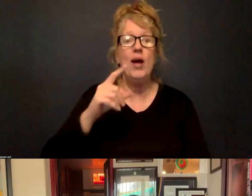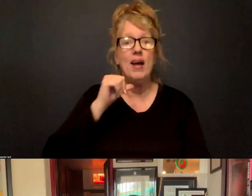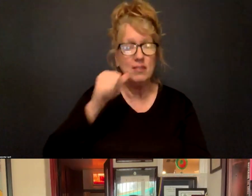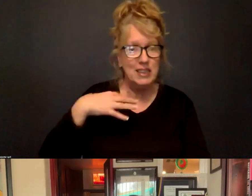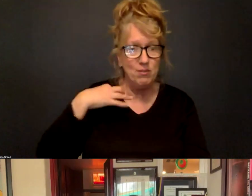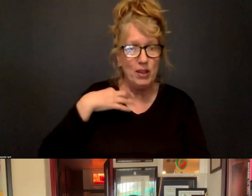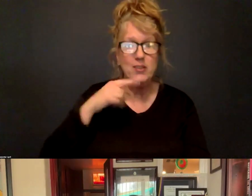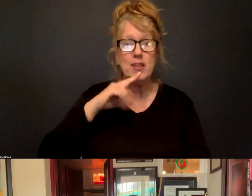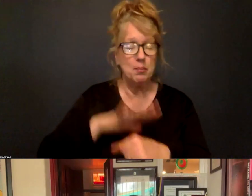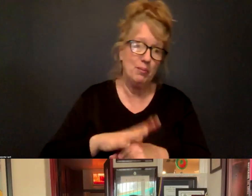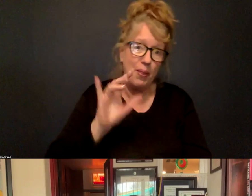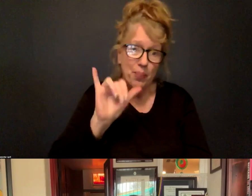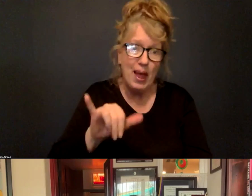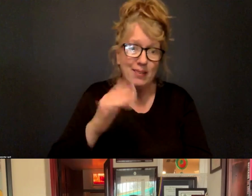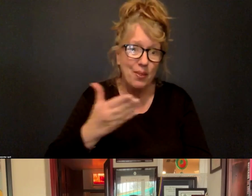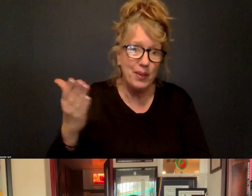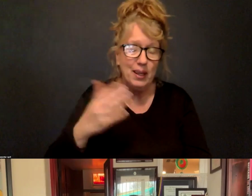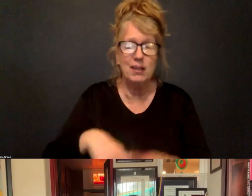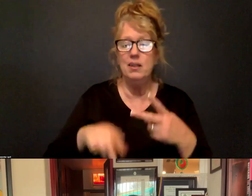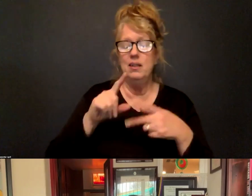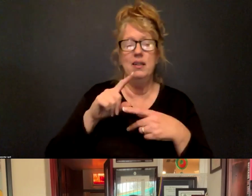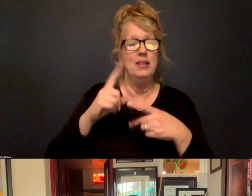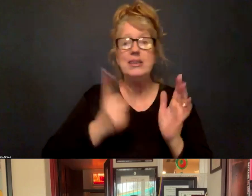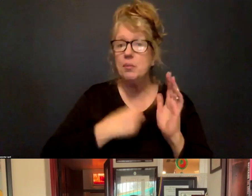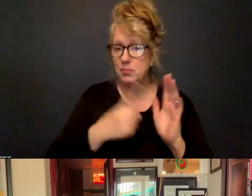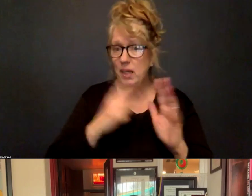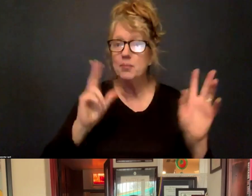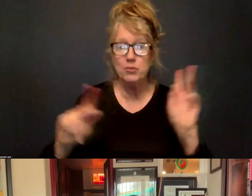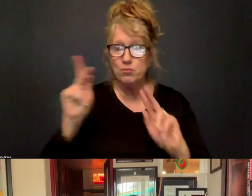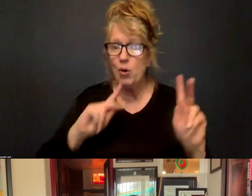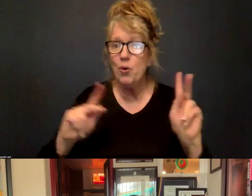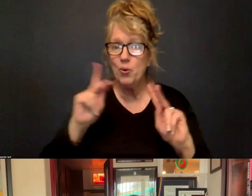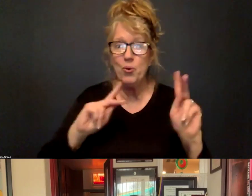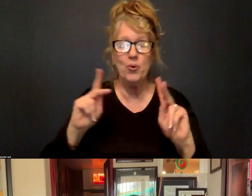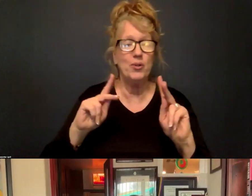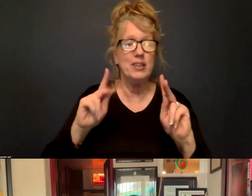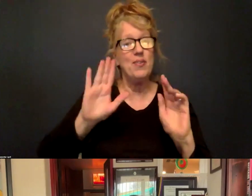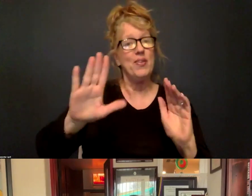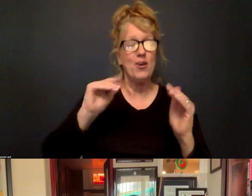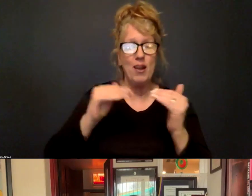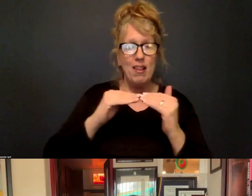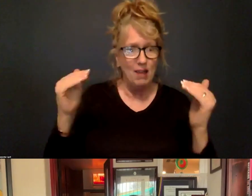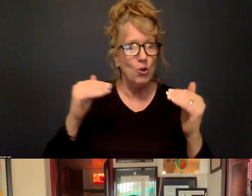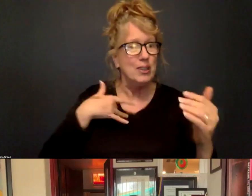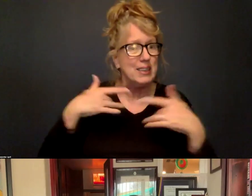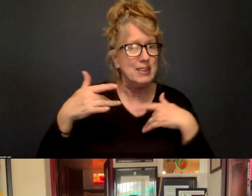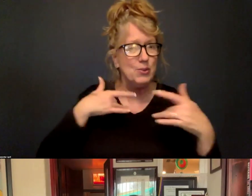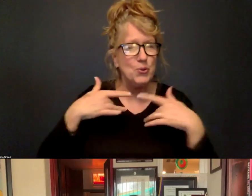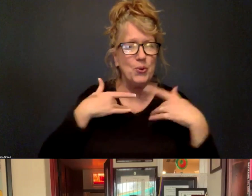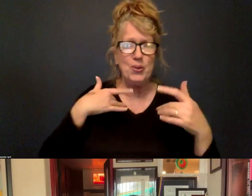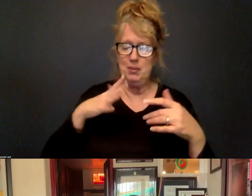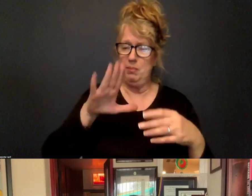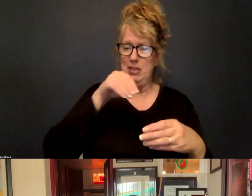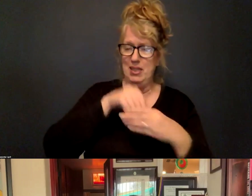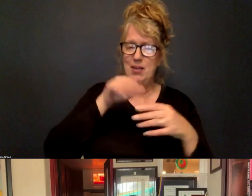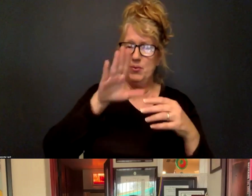that's a thing, and we have folks who sometimes are at such a level that there is concerns about being in a facility like